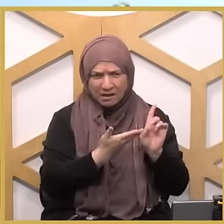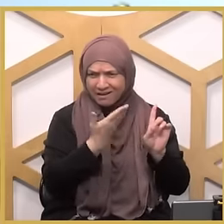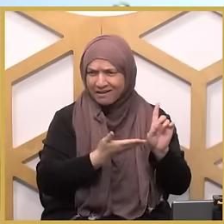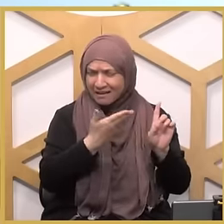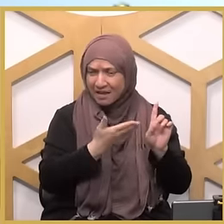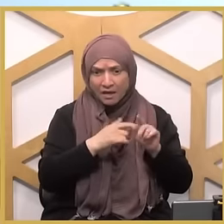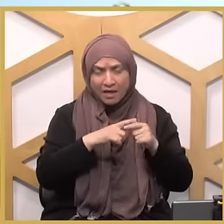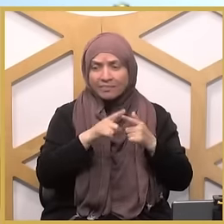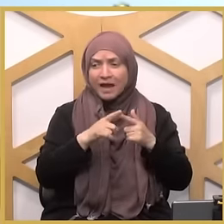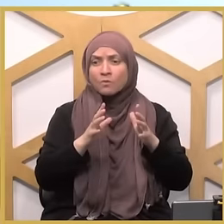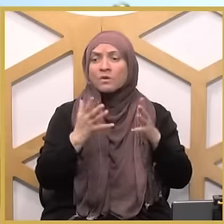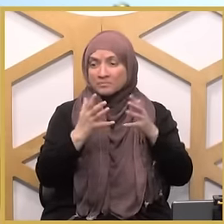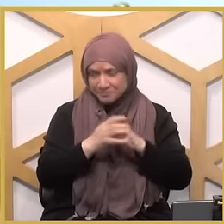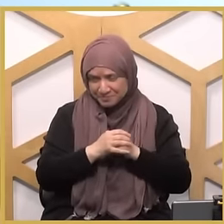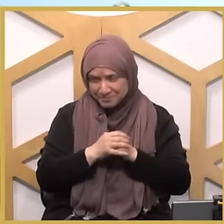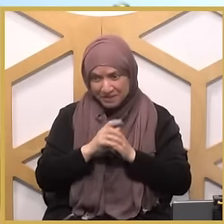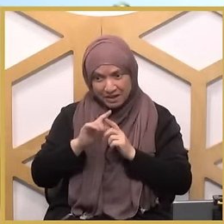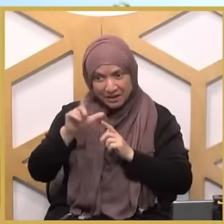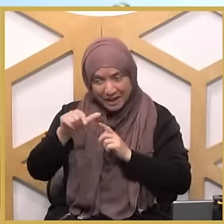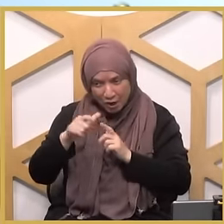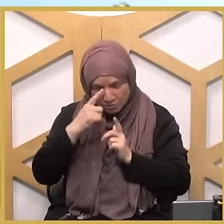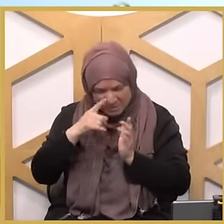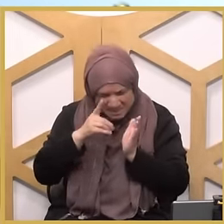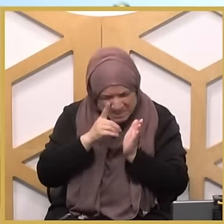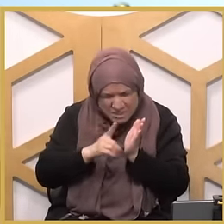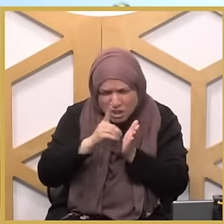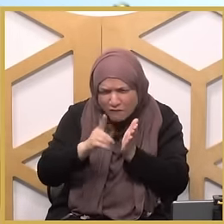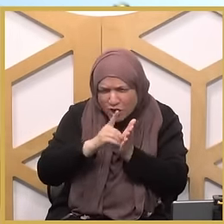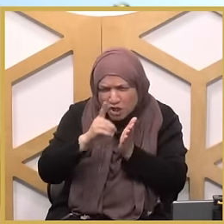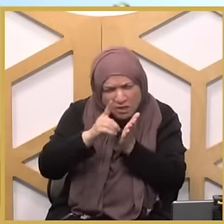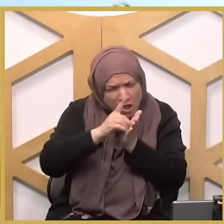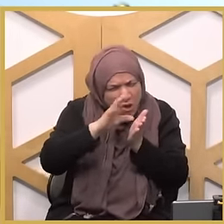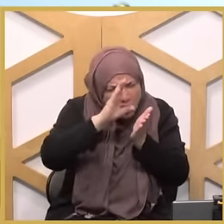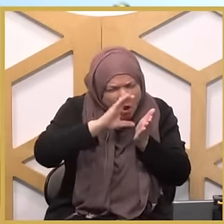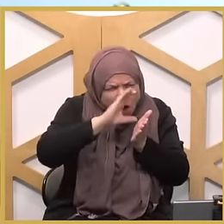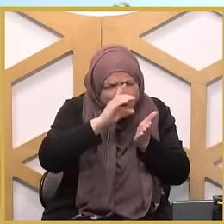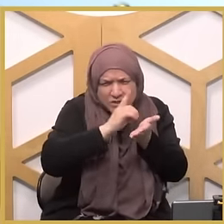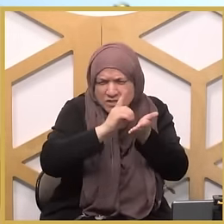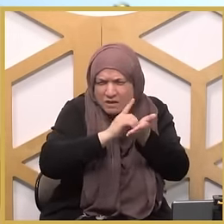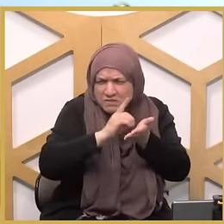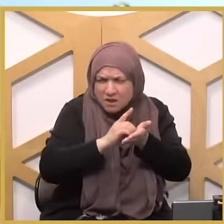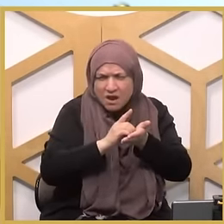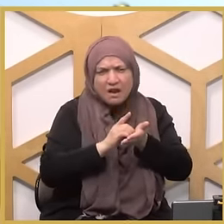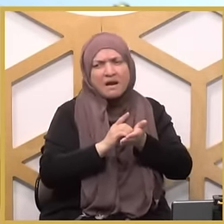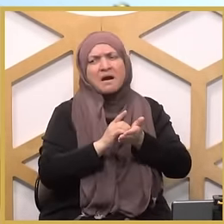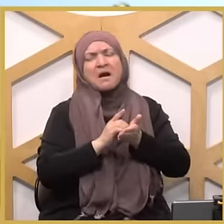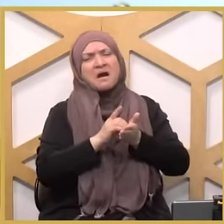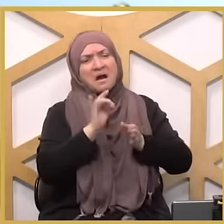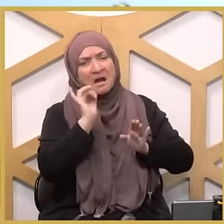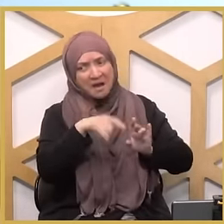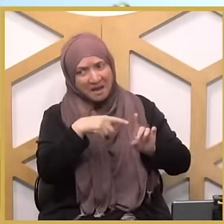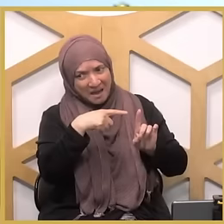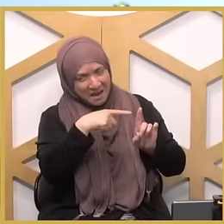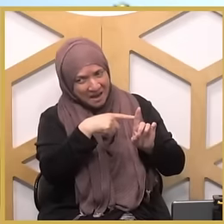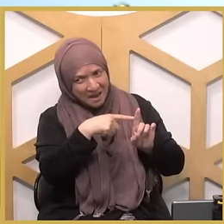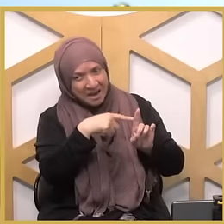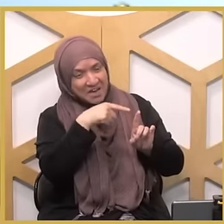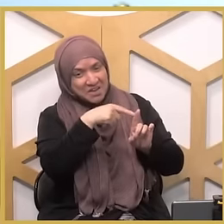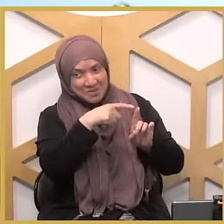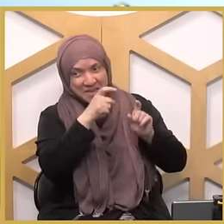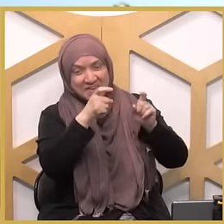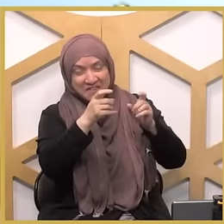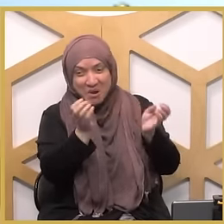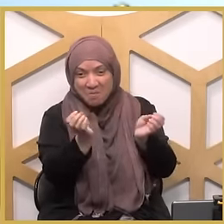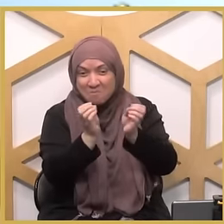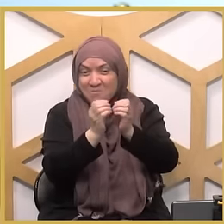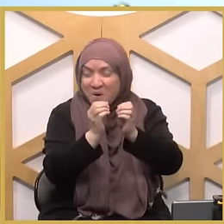them. Like we, how dare we, right? And you know what, subhanAllah, he persisted.